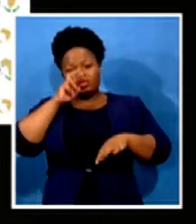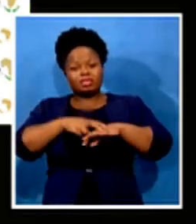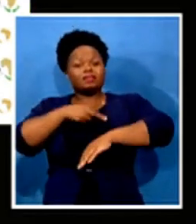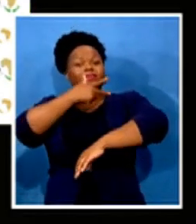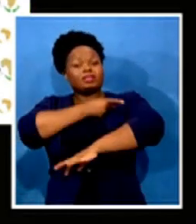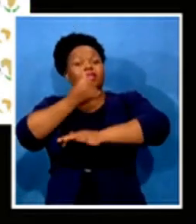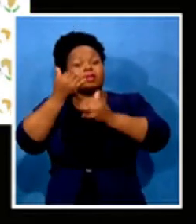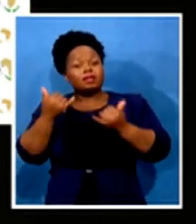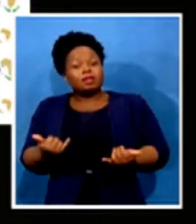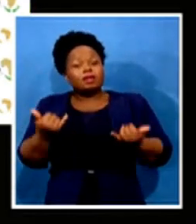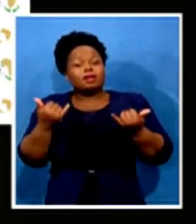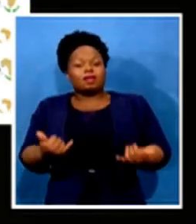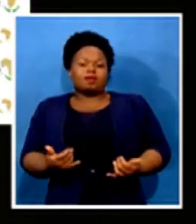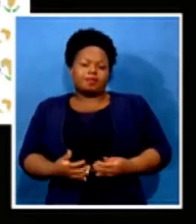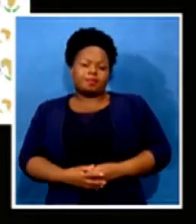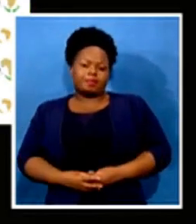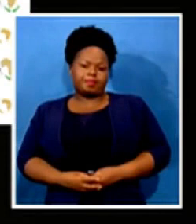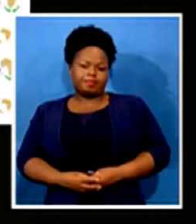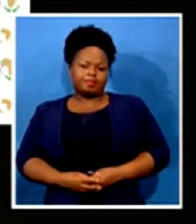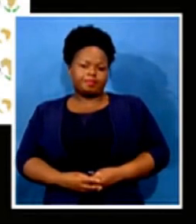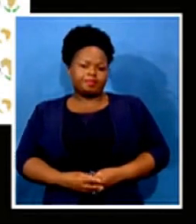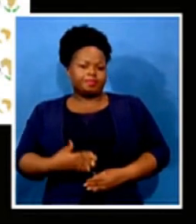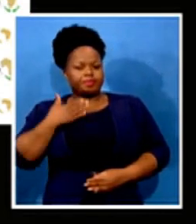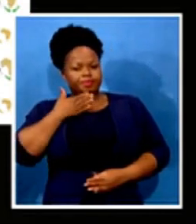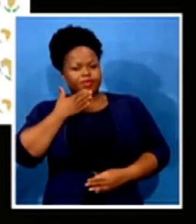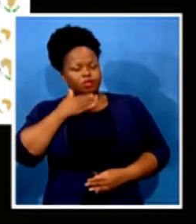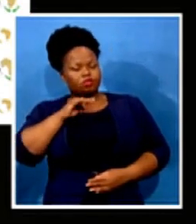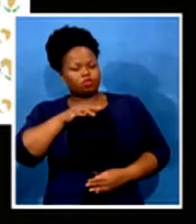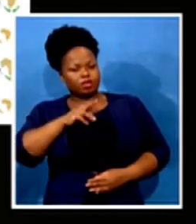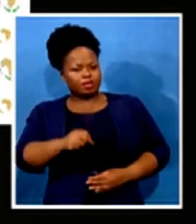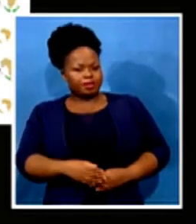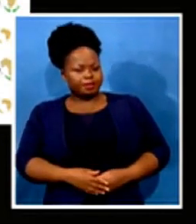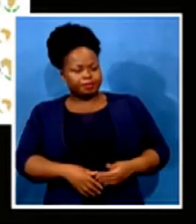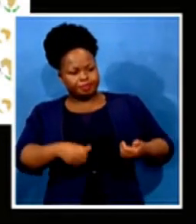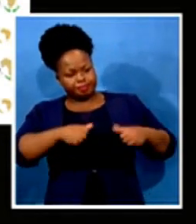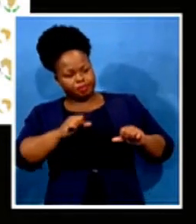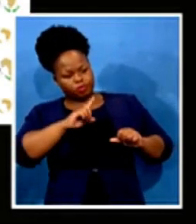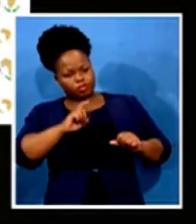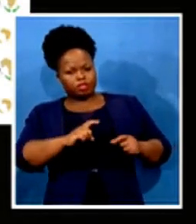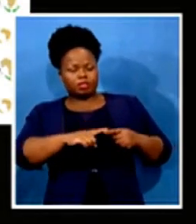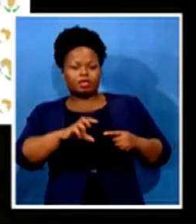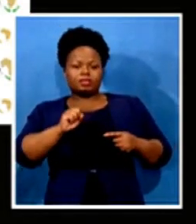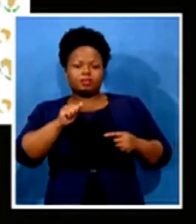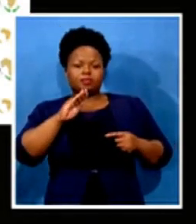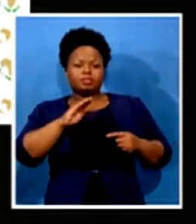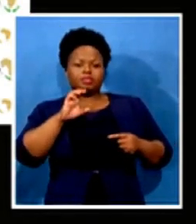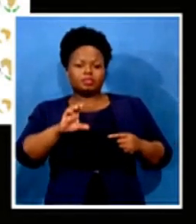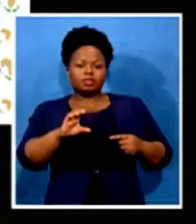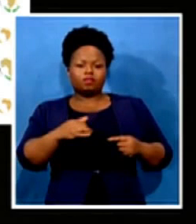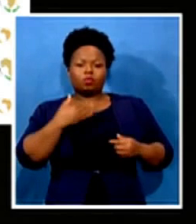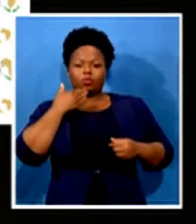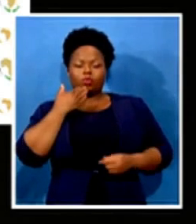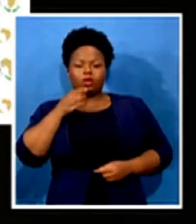Thank you very much, John. The next question is coming from SABC, and it is from Aldrian Sampier. And